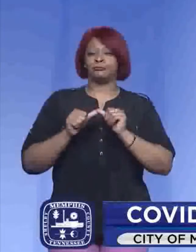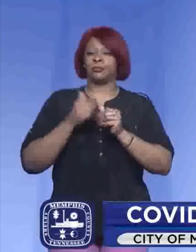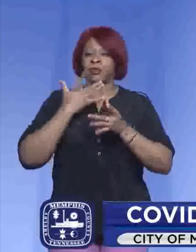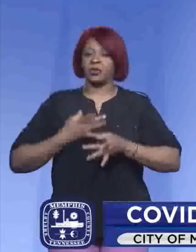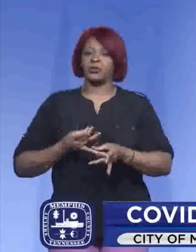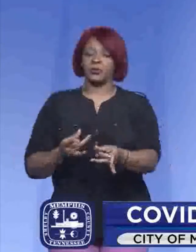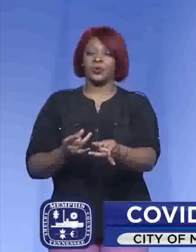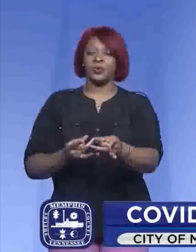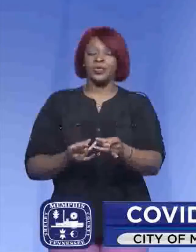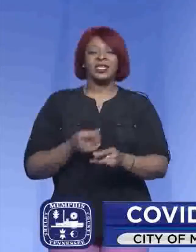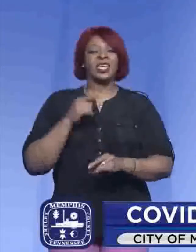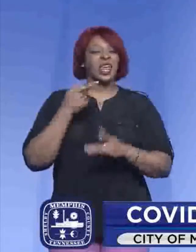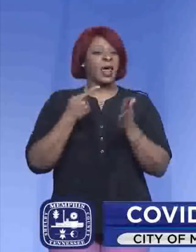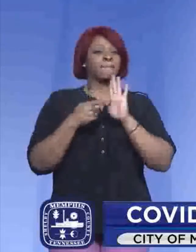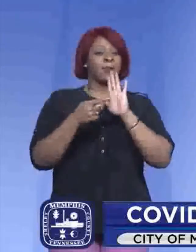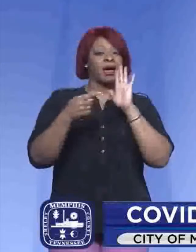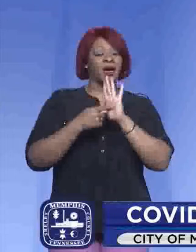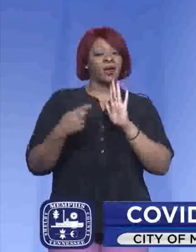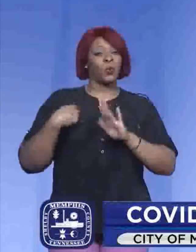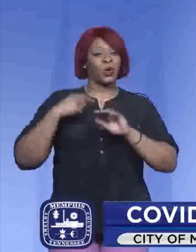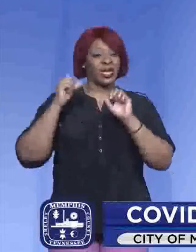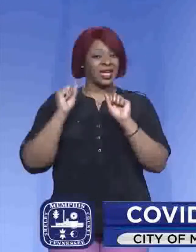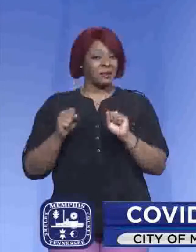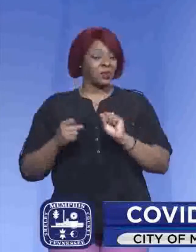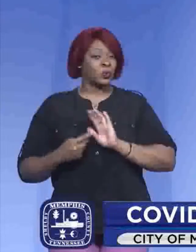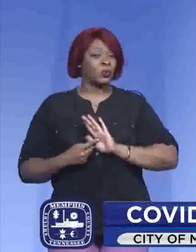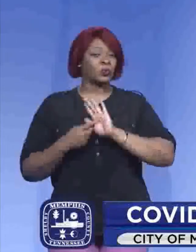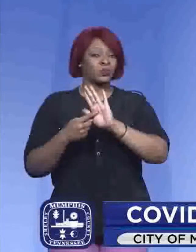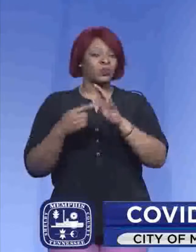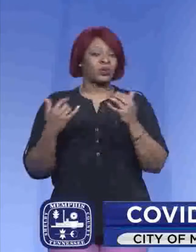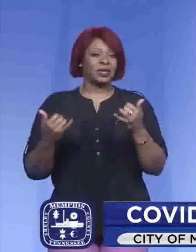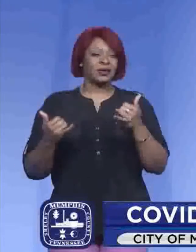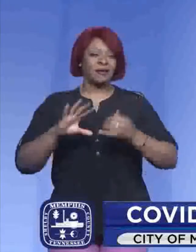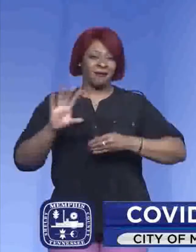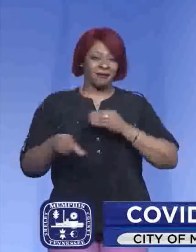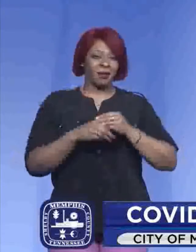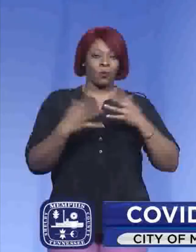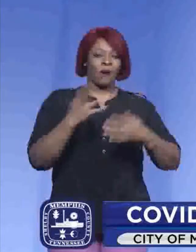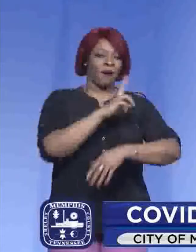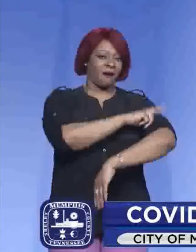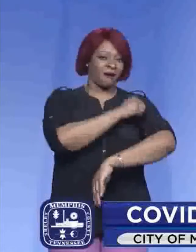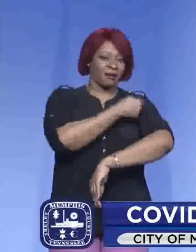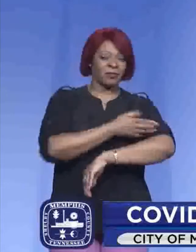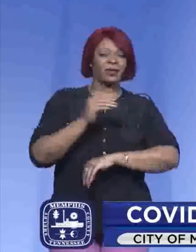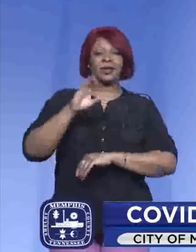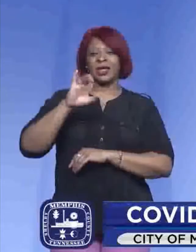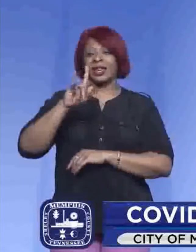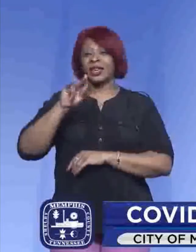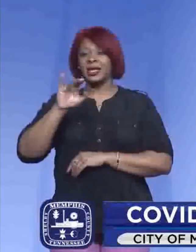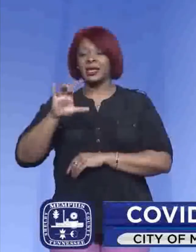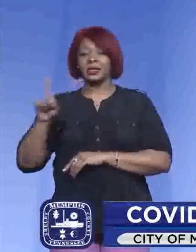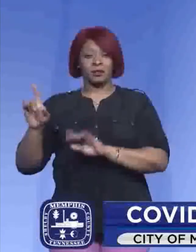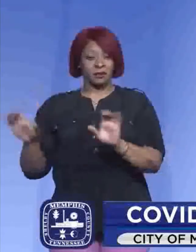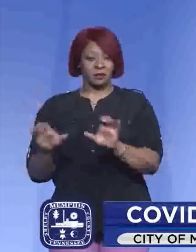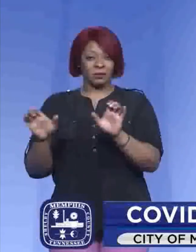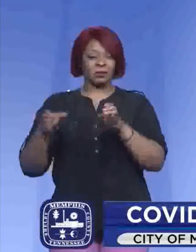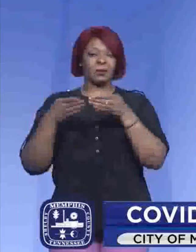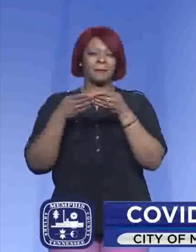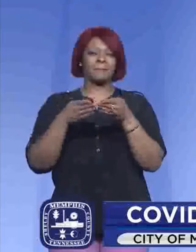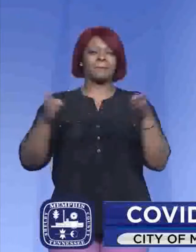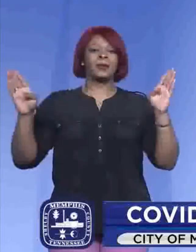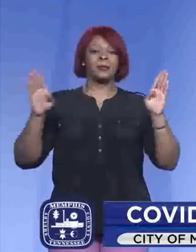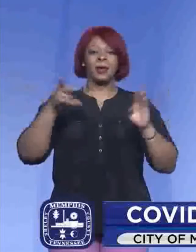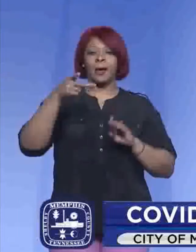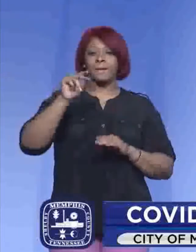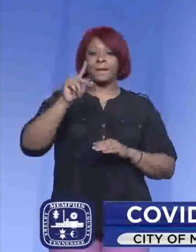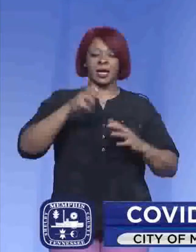bit about the model that we were able to deliver today. In addition to what the hospitals and clinics are doing, for public pods or